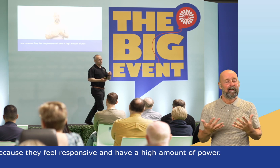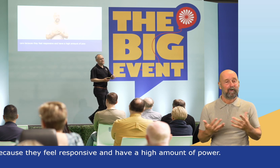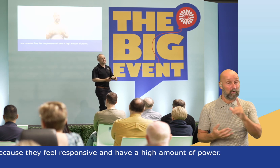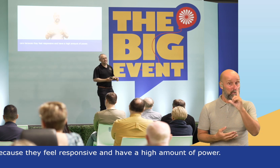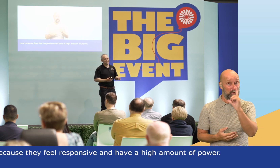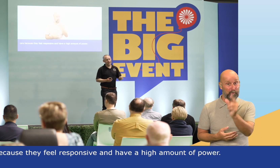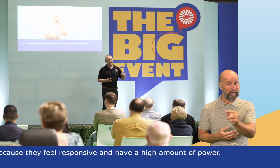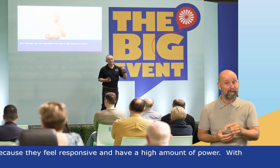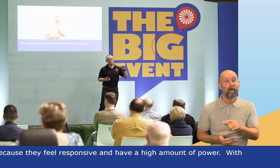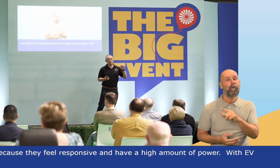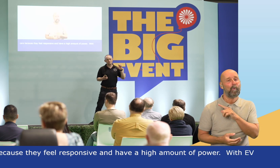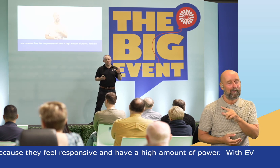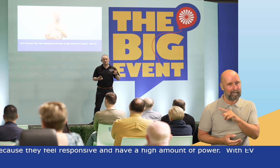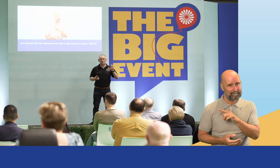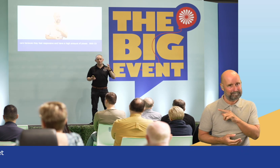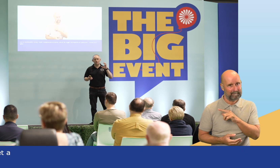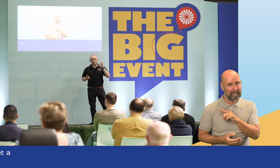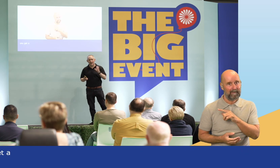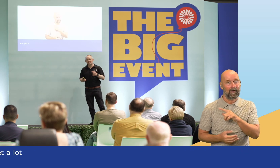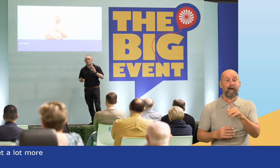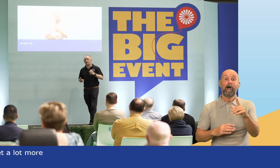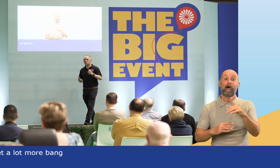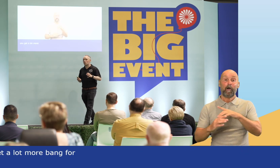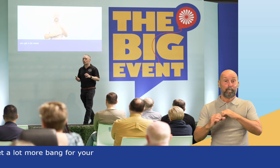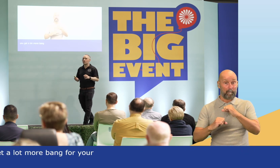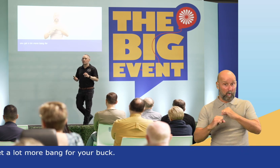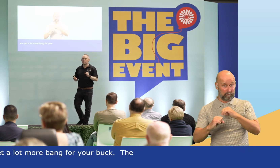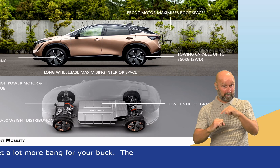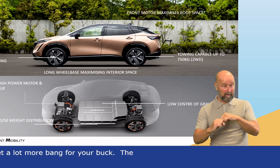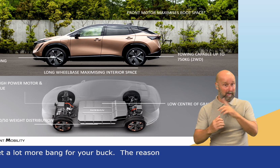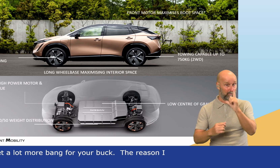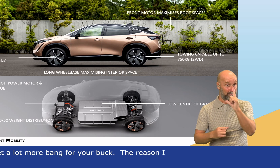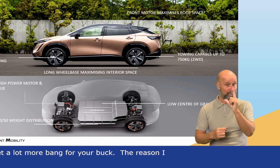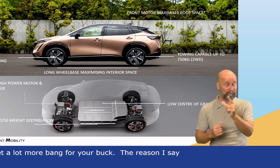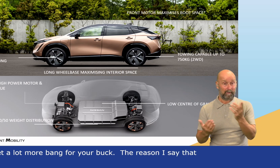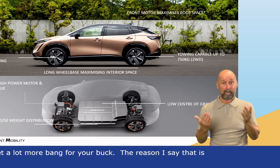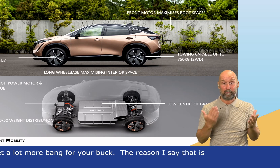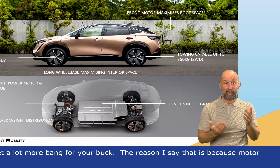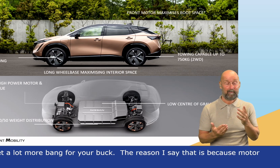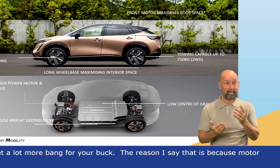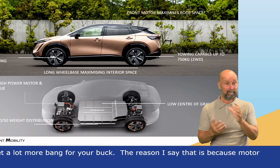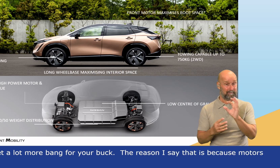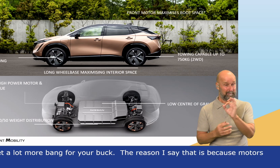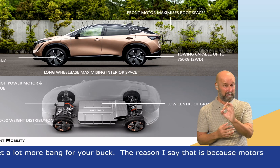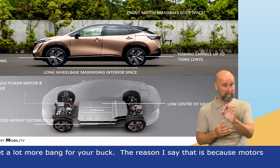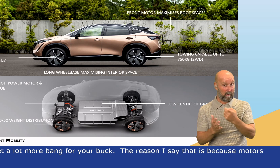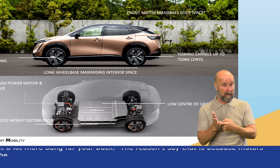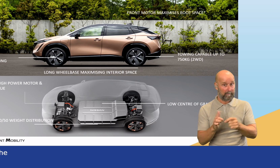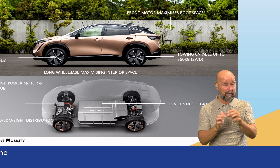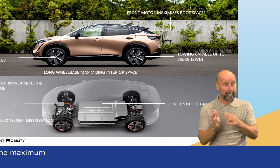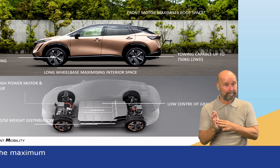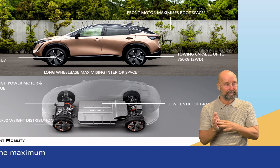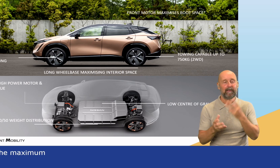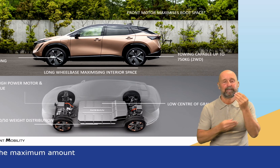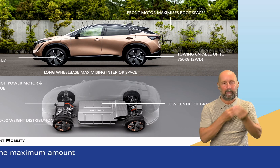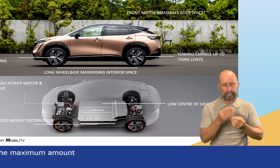buck. And the reason I say that is because motors offer the maximum amount of torque for virtually 0 RPM. So if you think of it in this way,